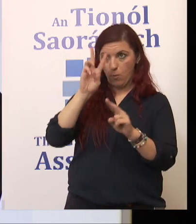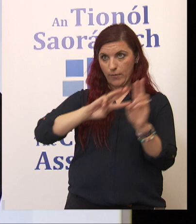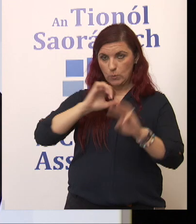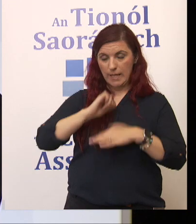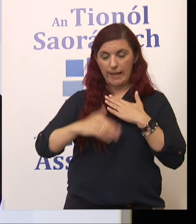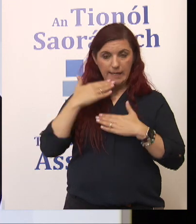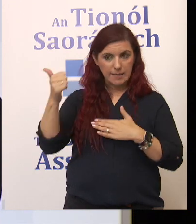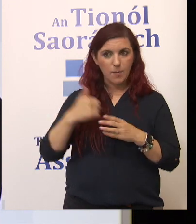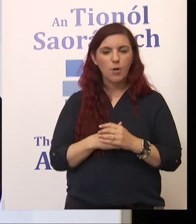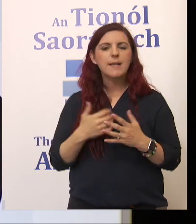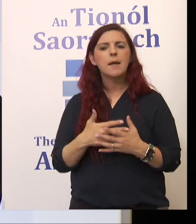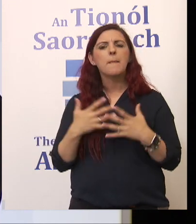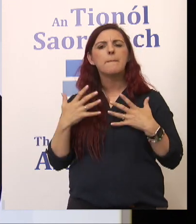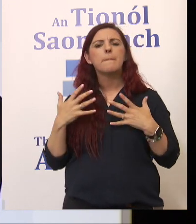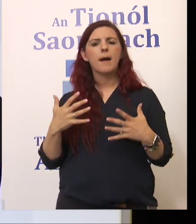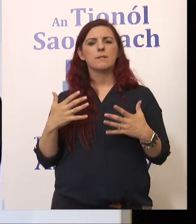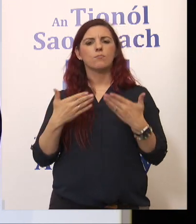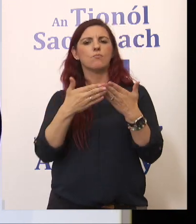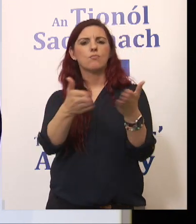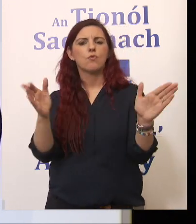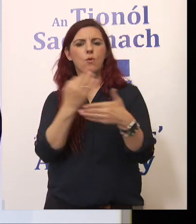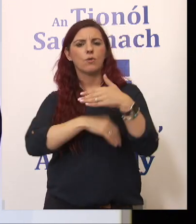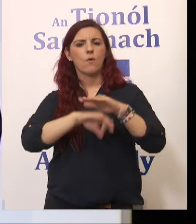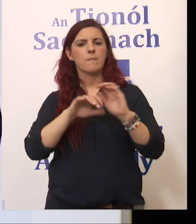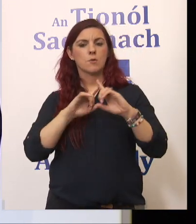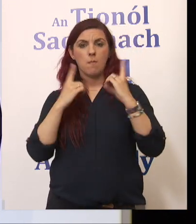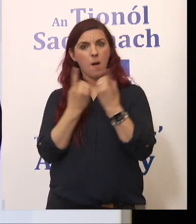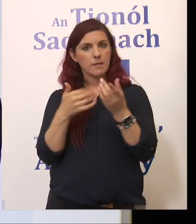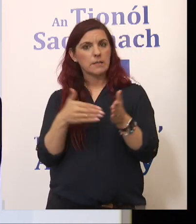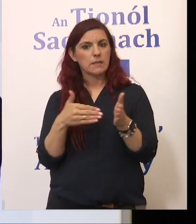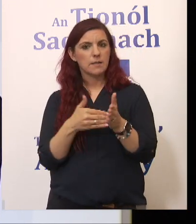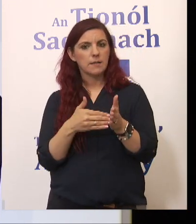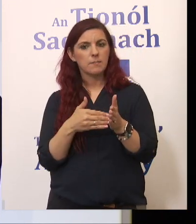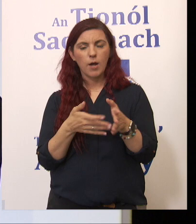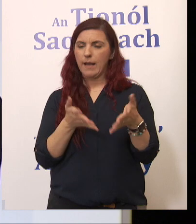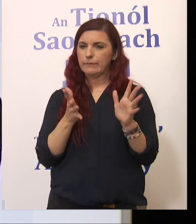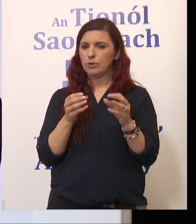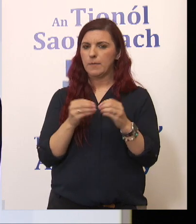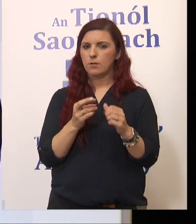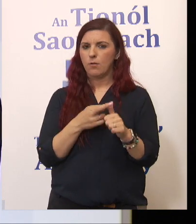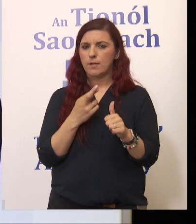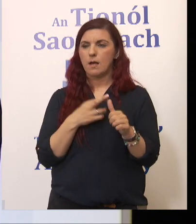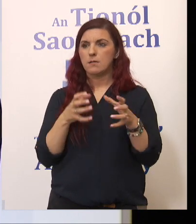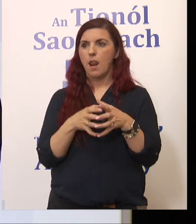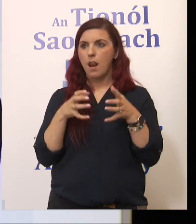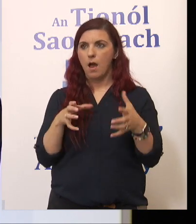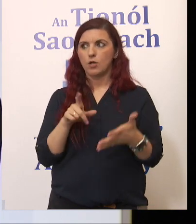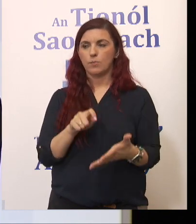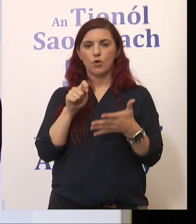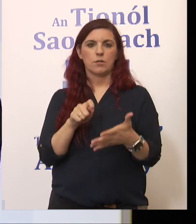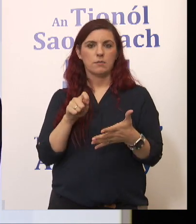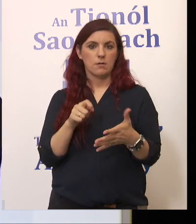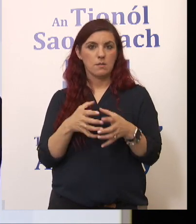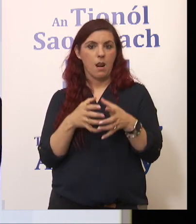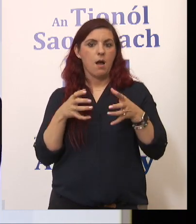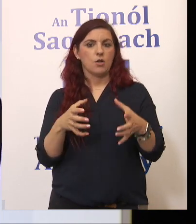But it's a massive and broad government department, and as I say, with a very, very large budget now, the largest in the